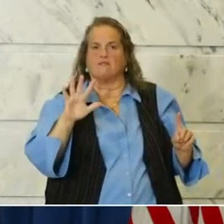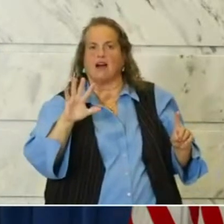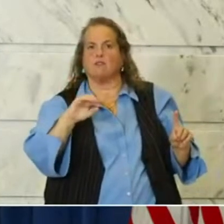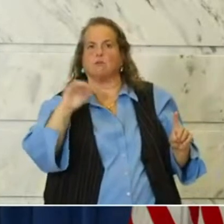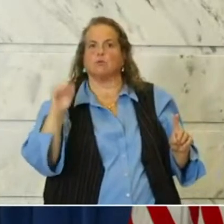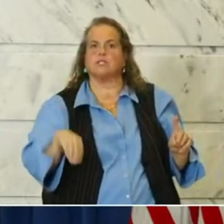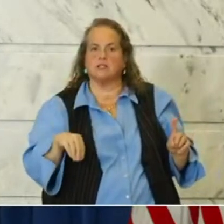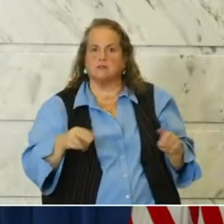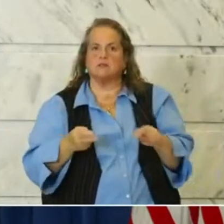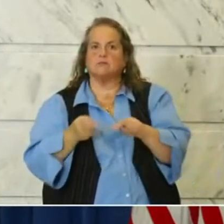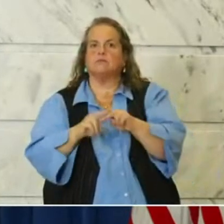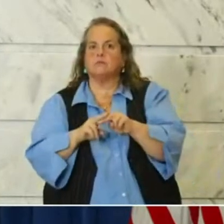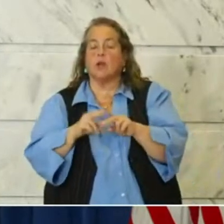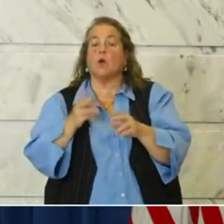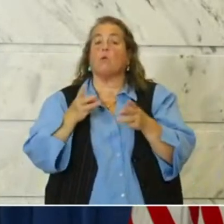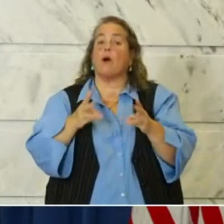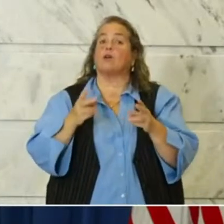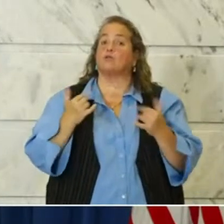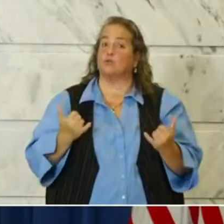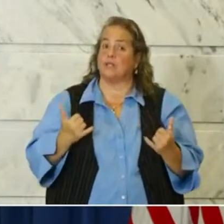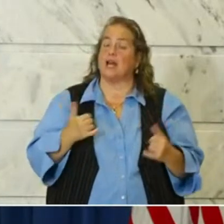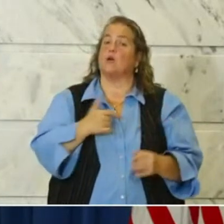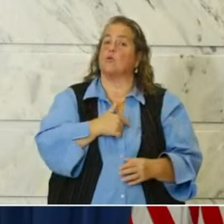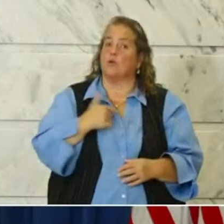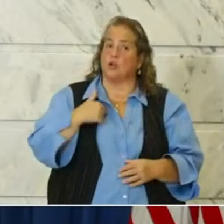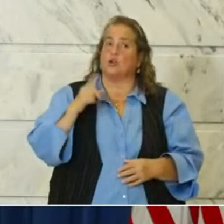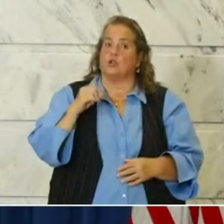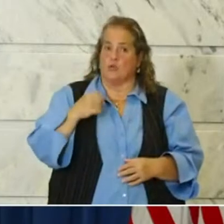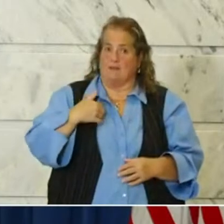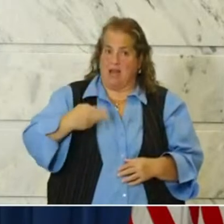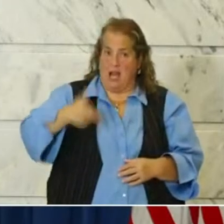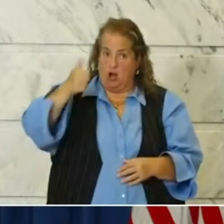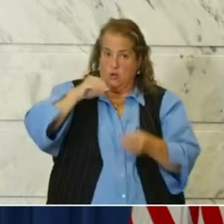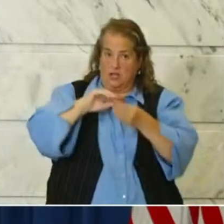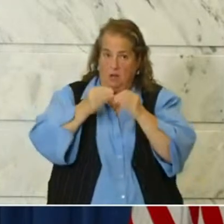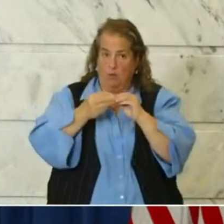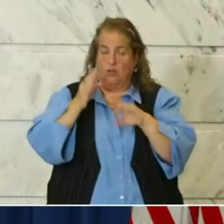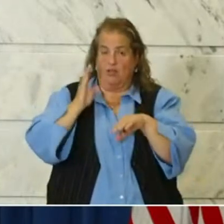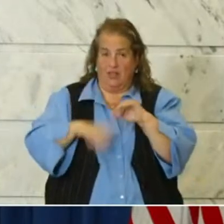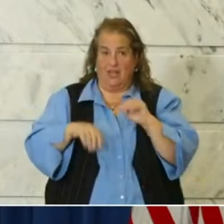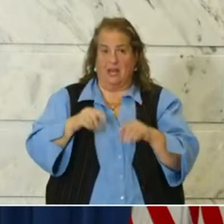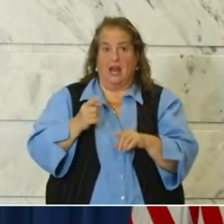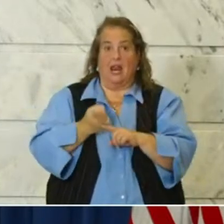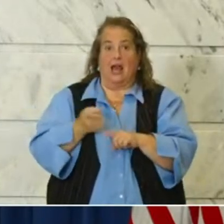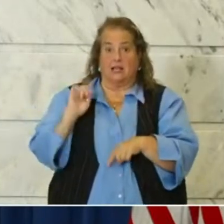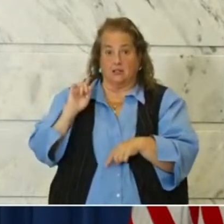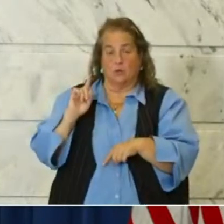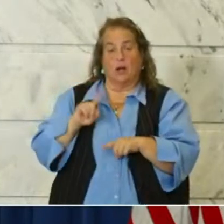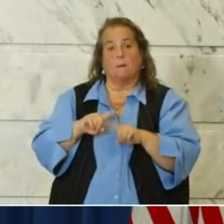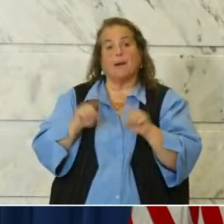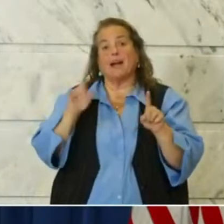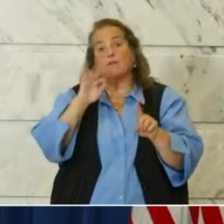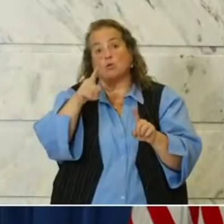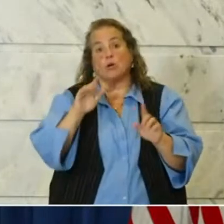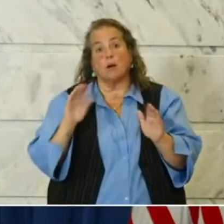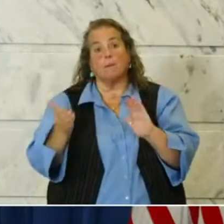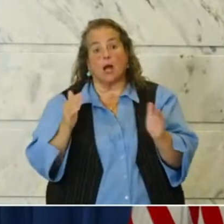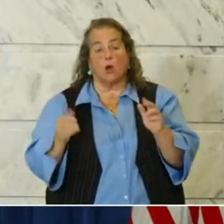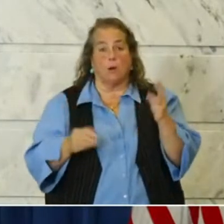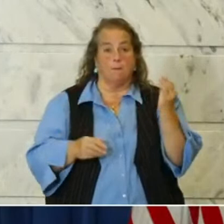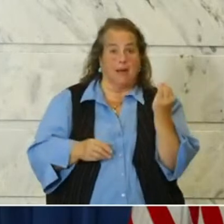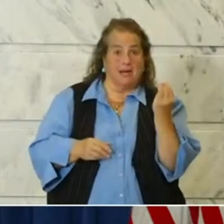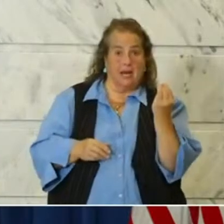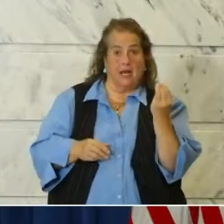5%. And while today we have a higher number than we had at this time last week, if you compare Monday and